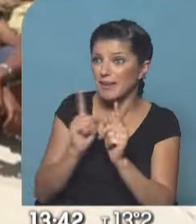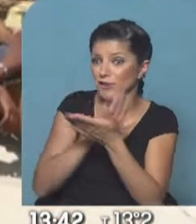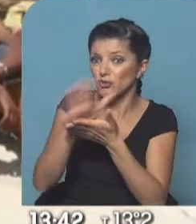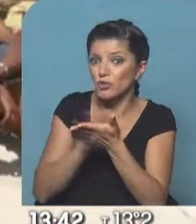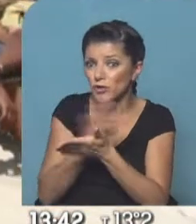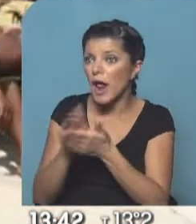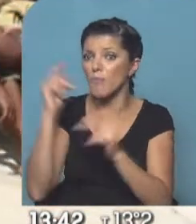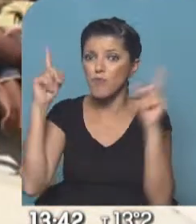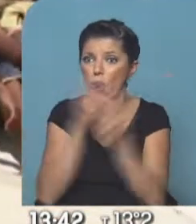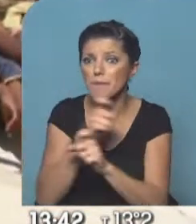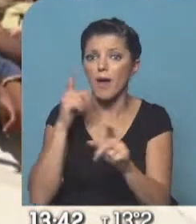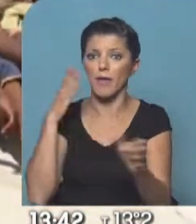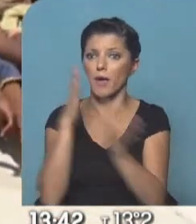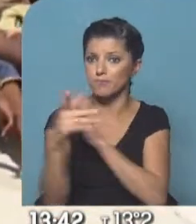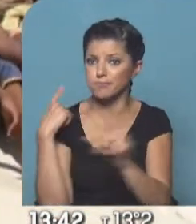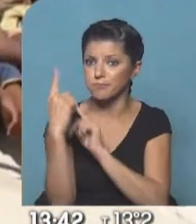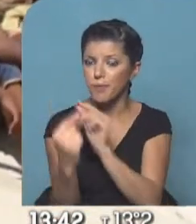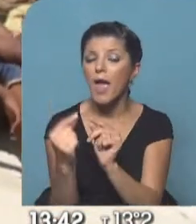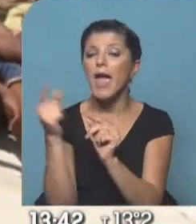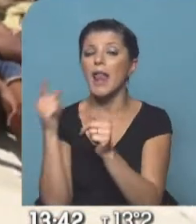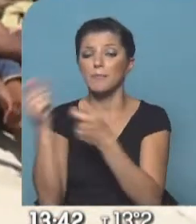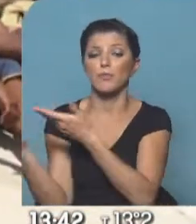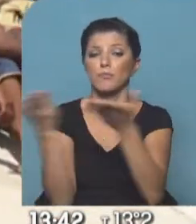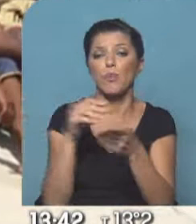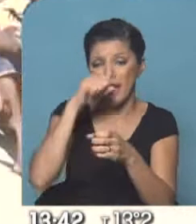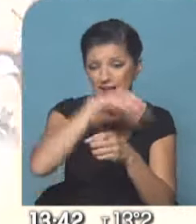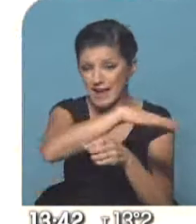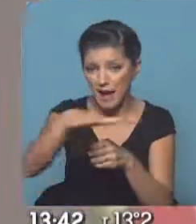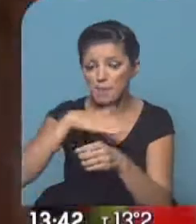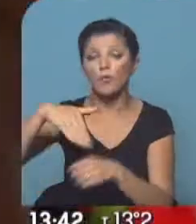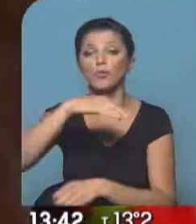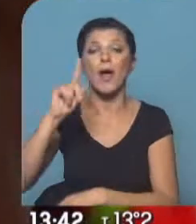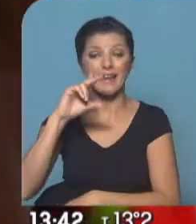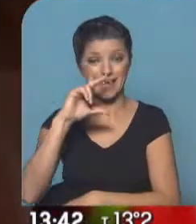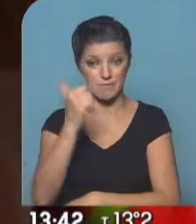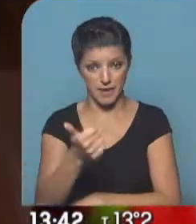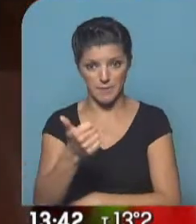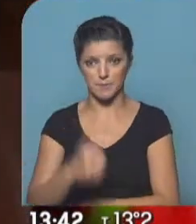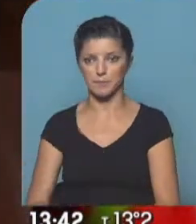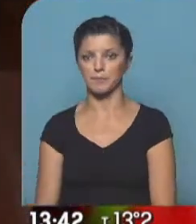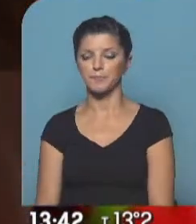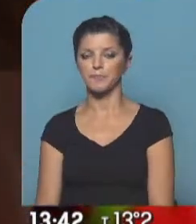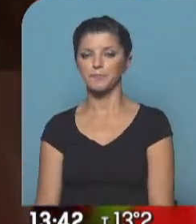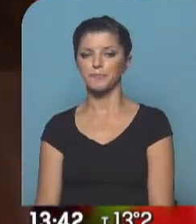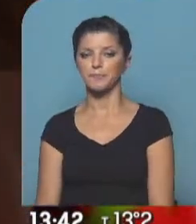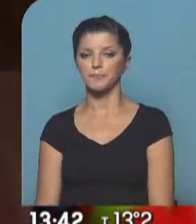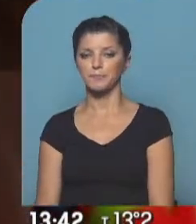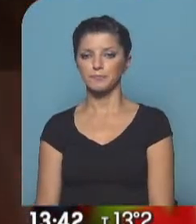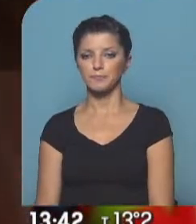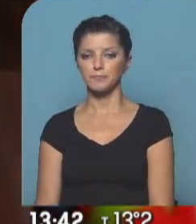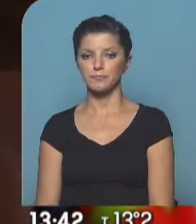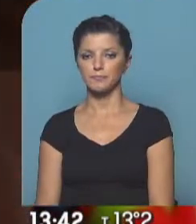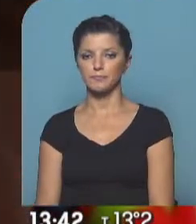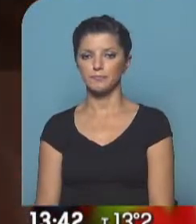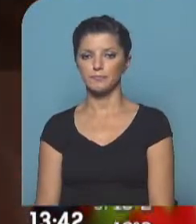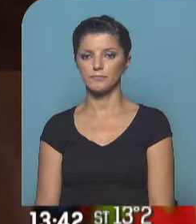flujo migratorio e internando a los refugiados en campos en Libia. But the security is not the main issue. Actually, the main issue is that